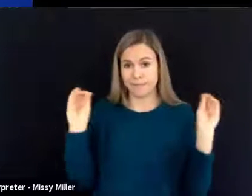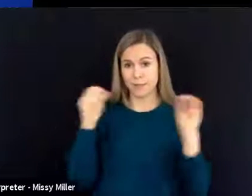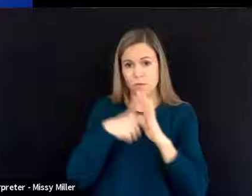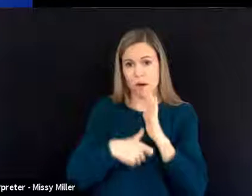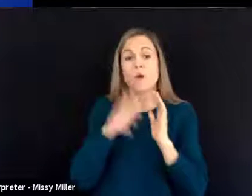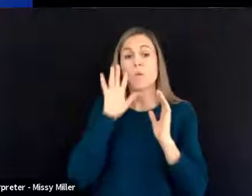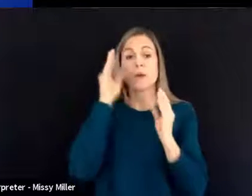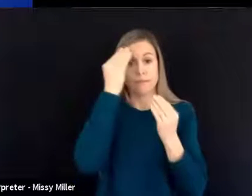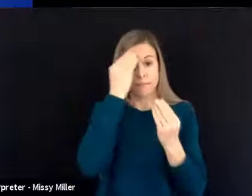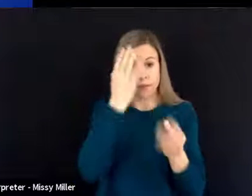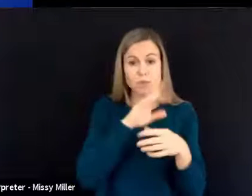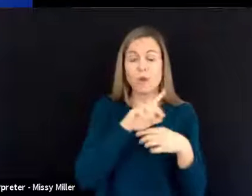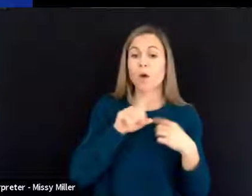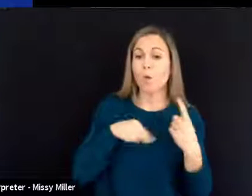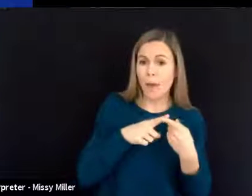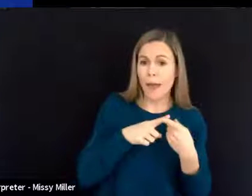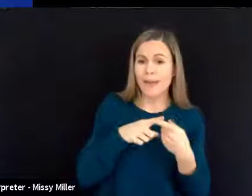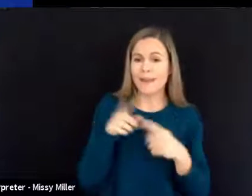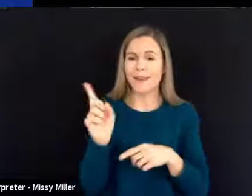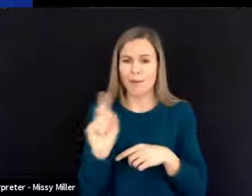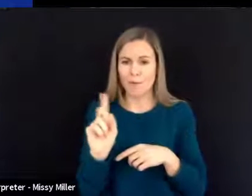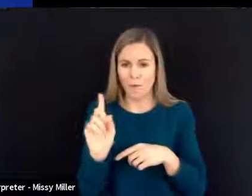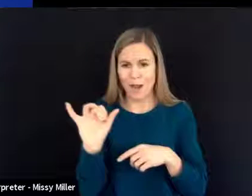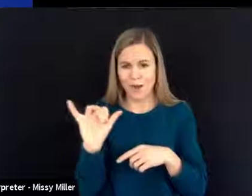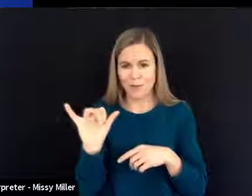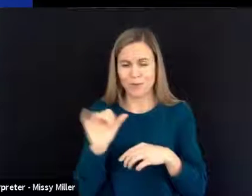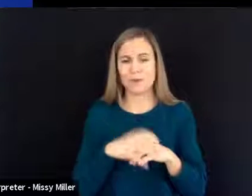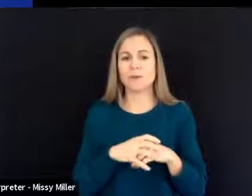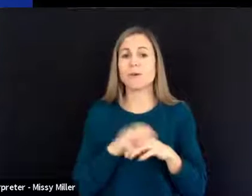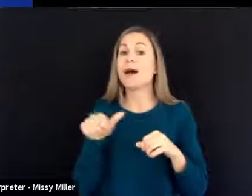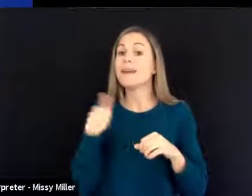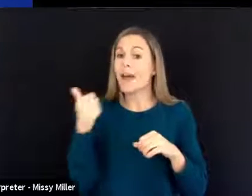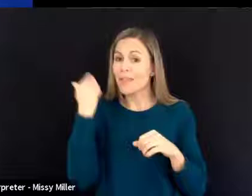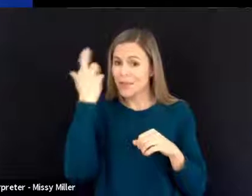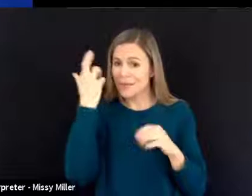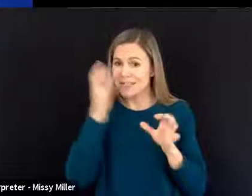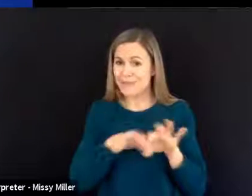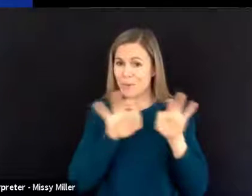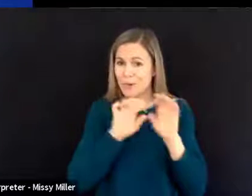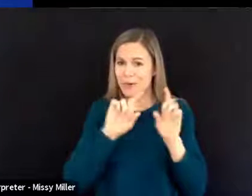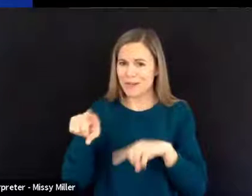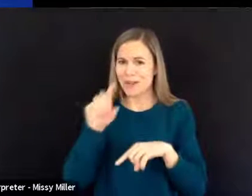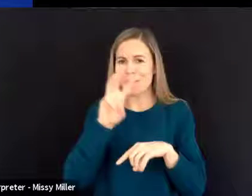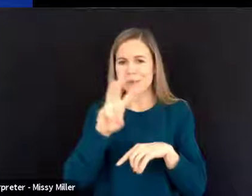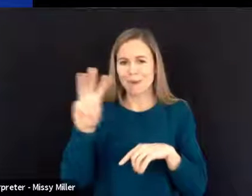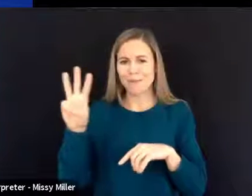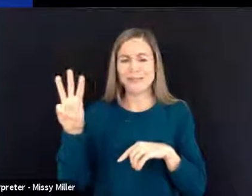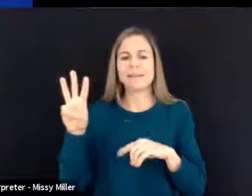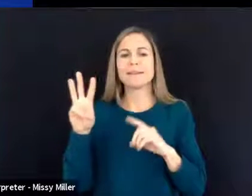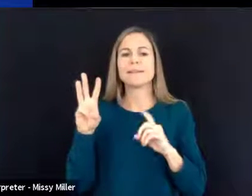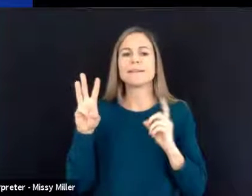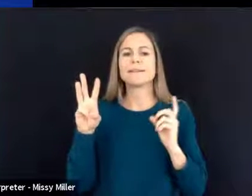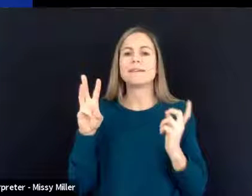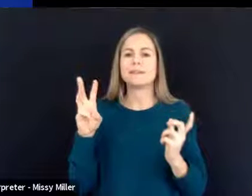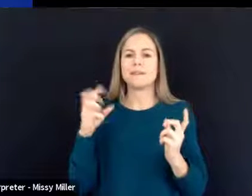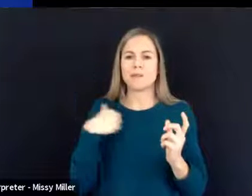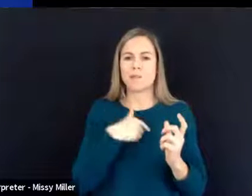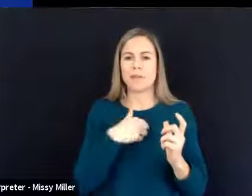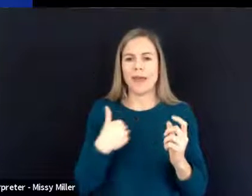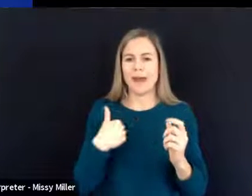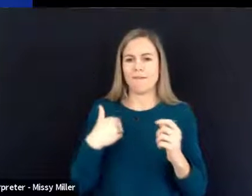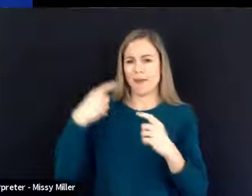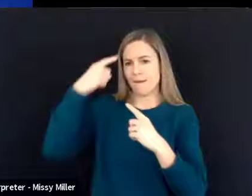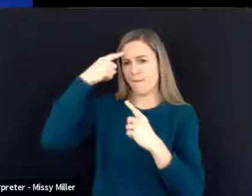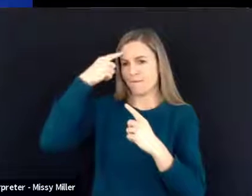going to be. The other reason why I would like you to get on our website is because we have a For Families